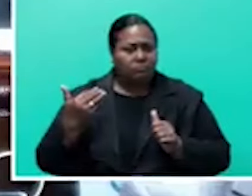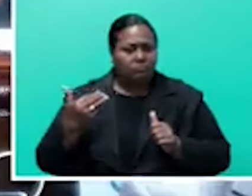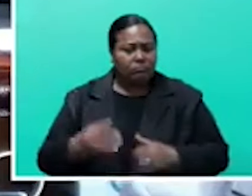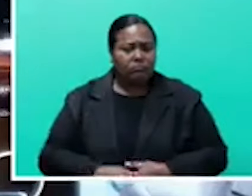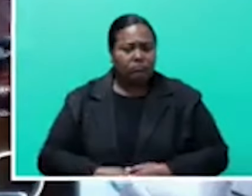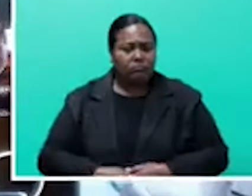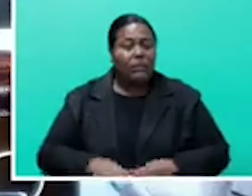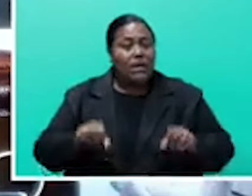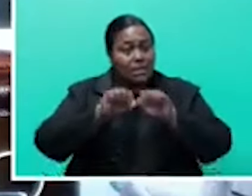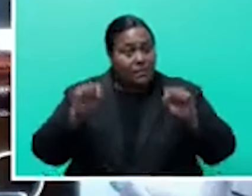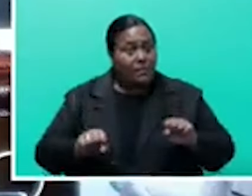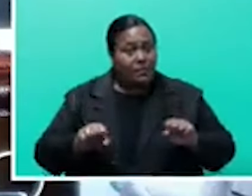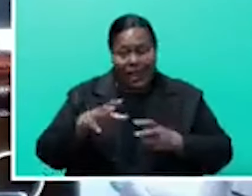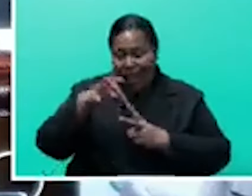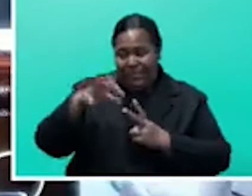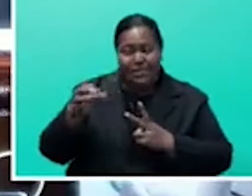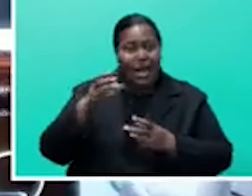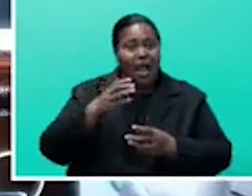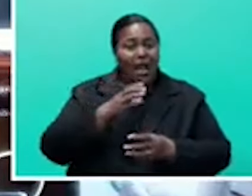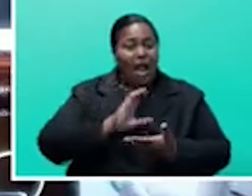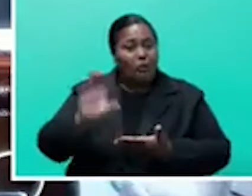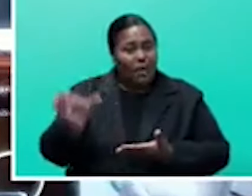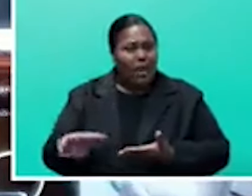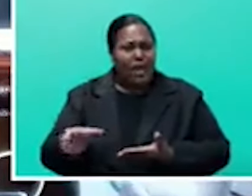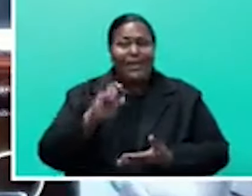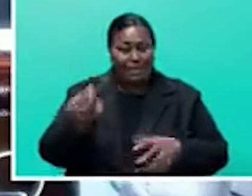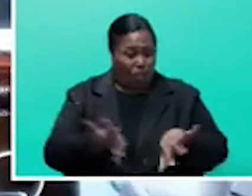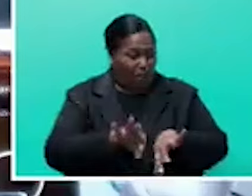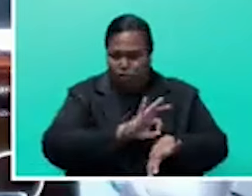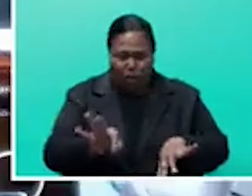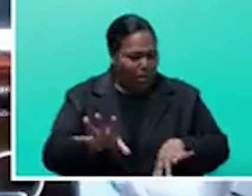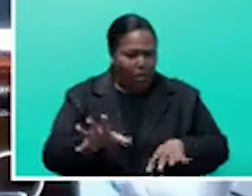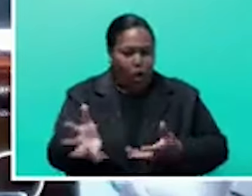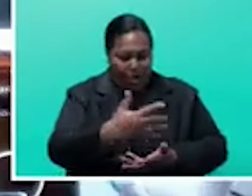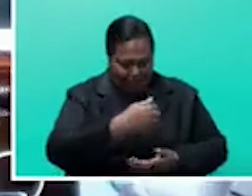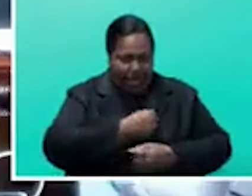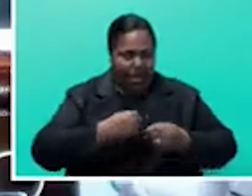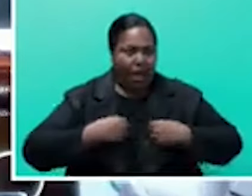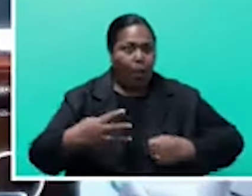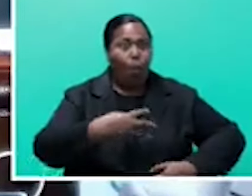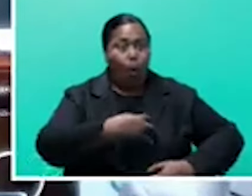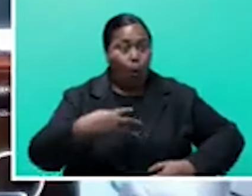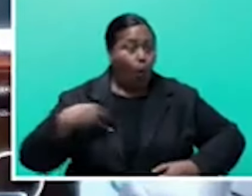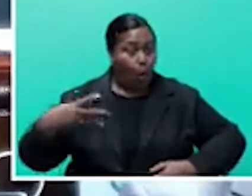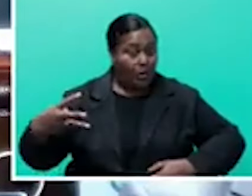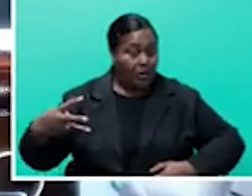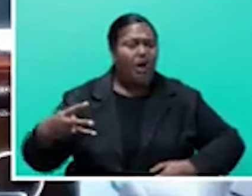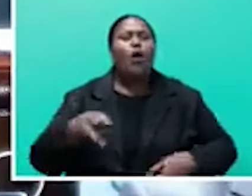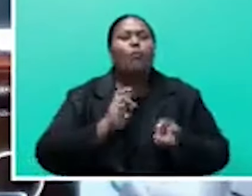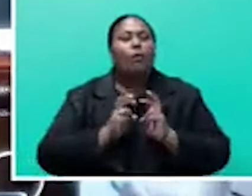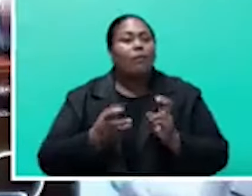had elected councillors. So if the rubbish was not collected in our ward, if there was a problem with the drain